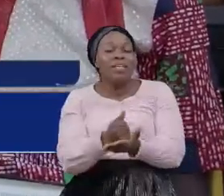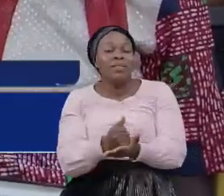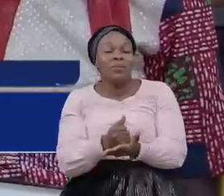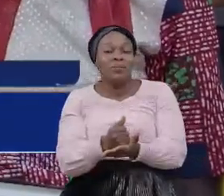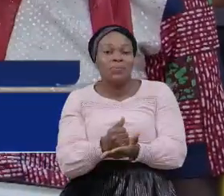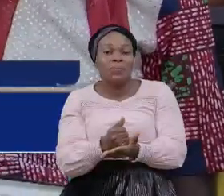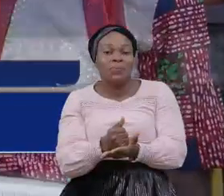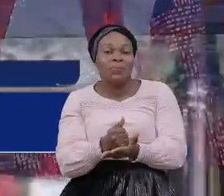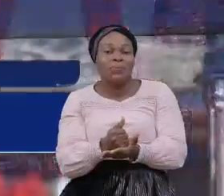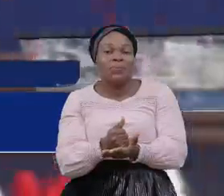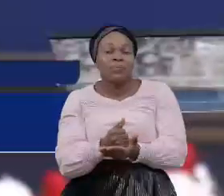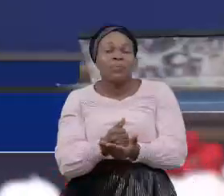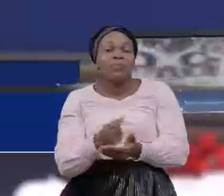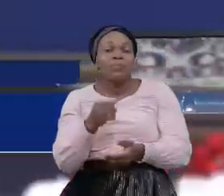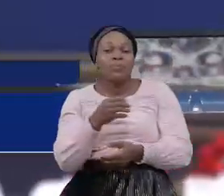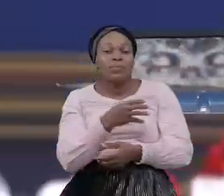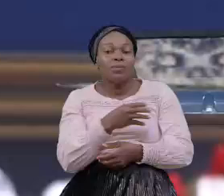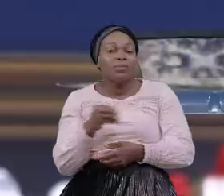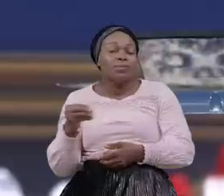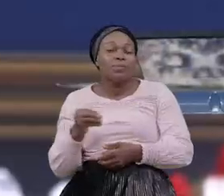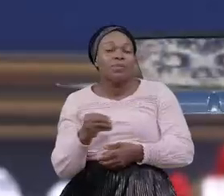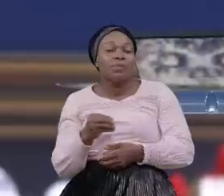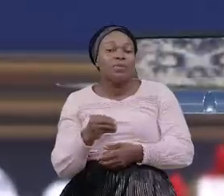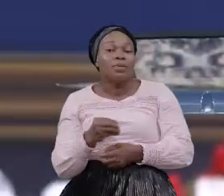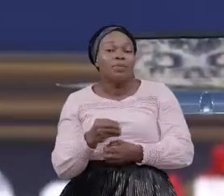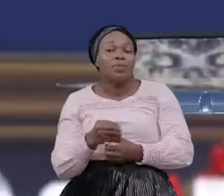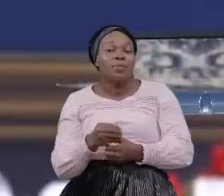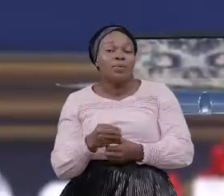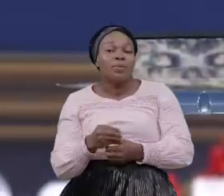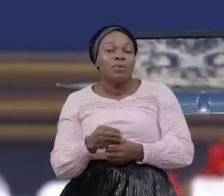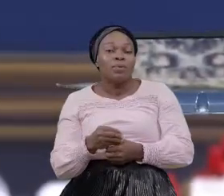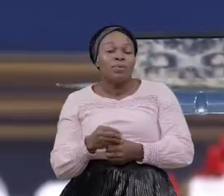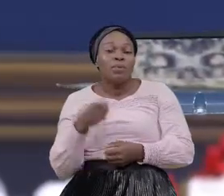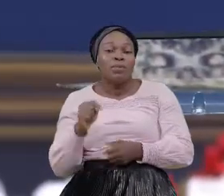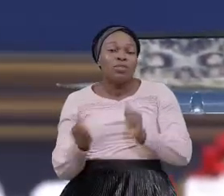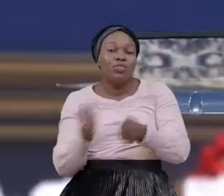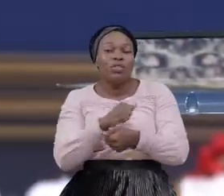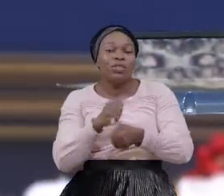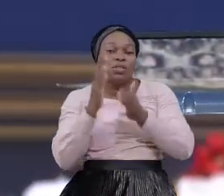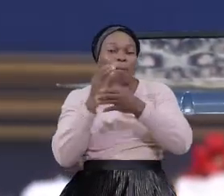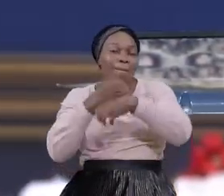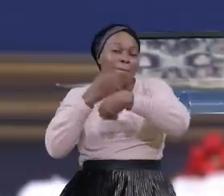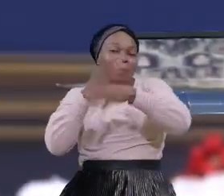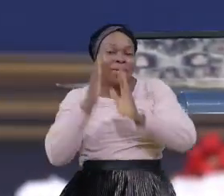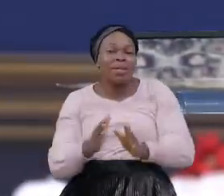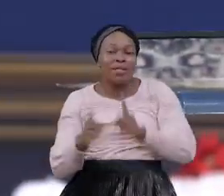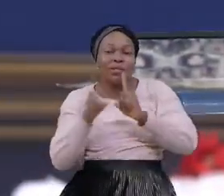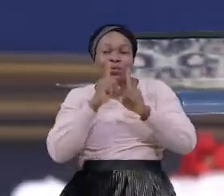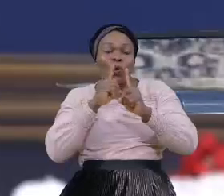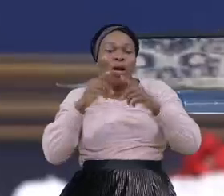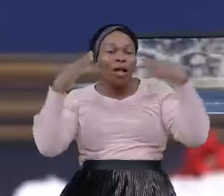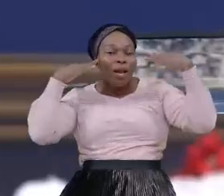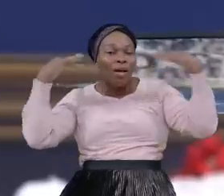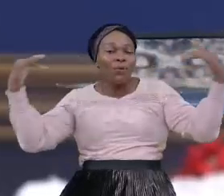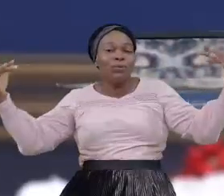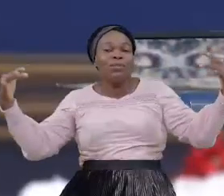There are theoretical change makers. They talk loud. And they boast, we